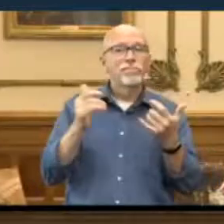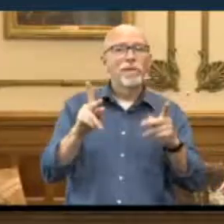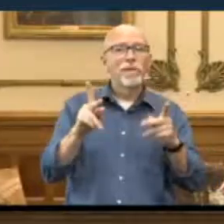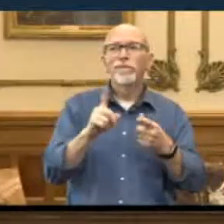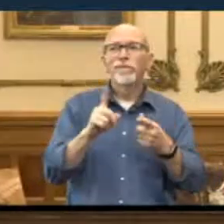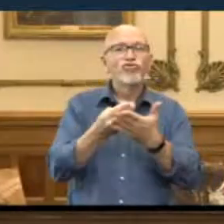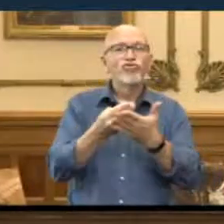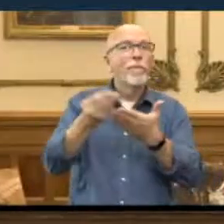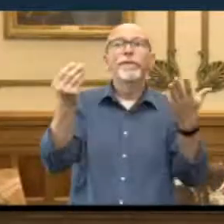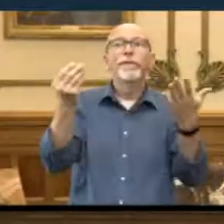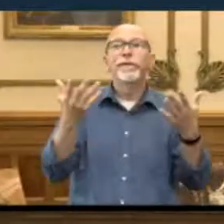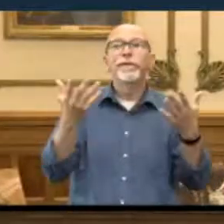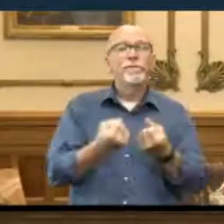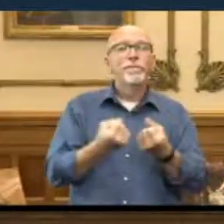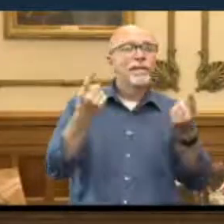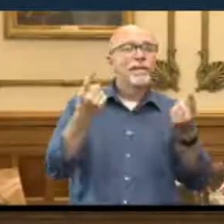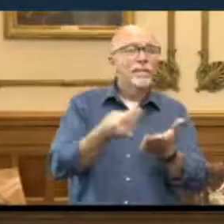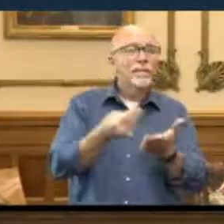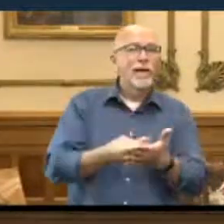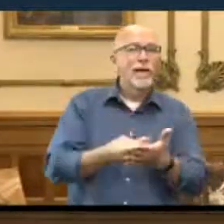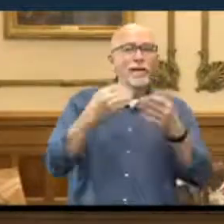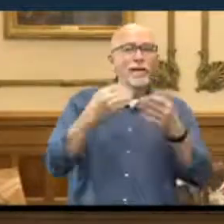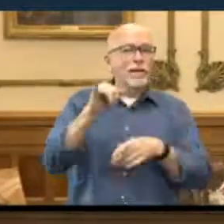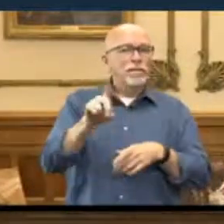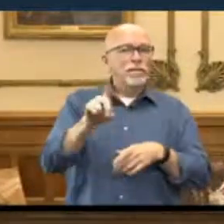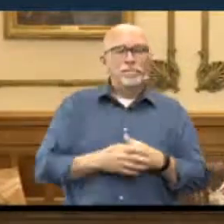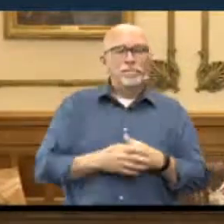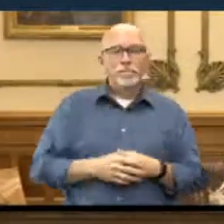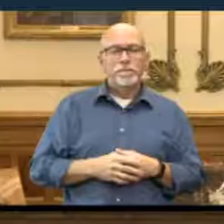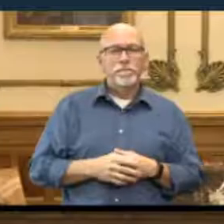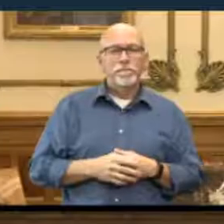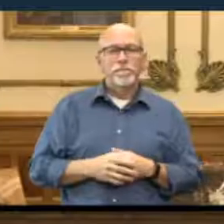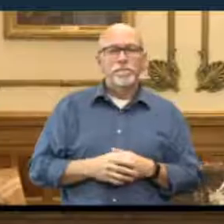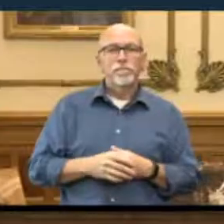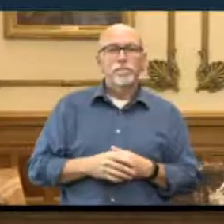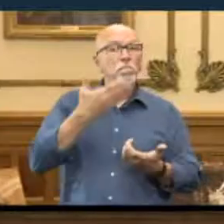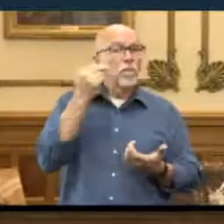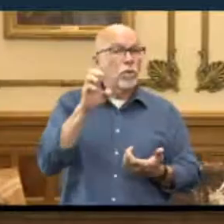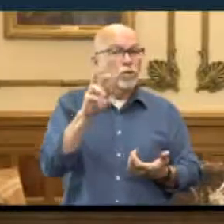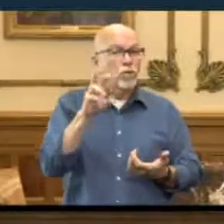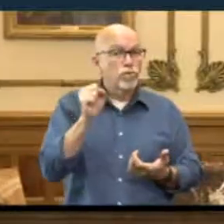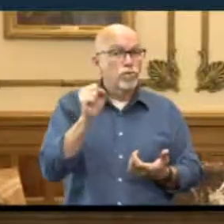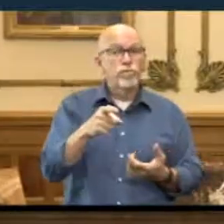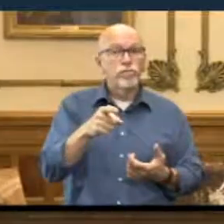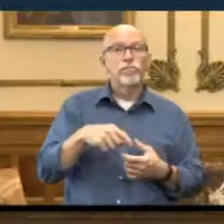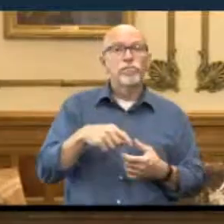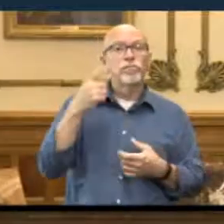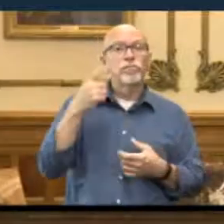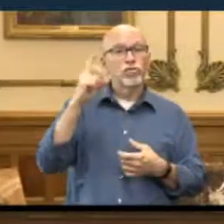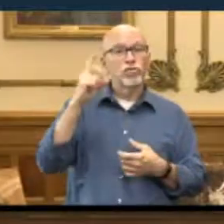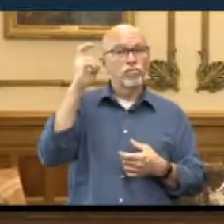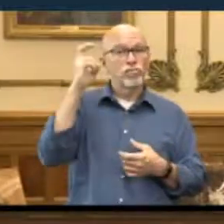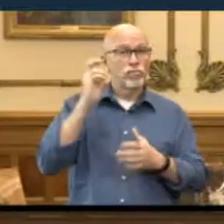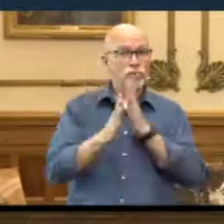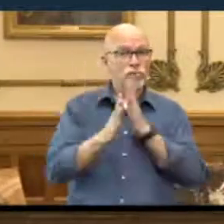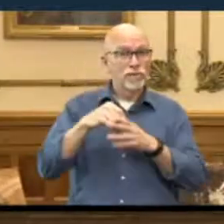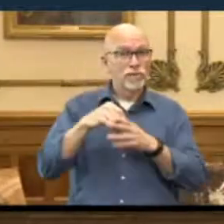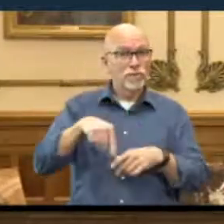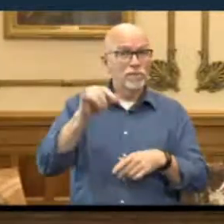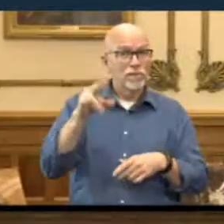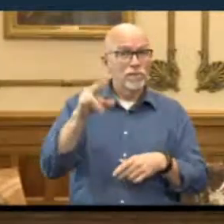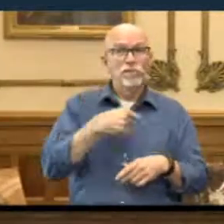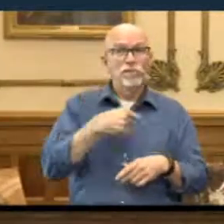to shopping and spending money here in the state of Indiana. The even better news is for the freight traffic in the state. And we are